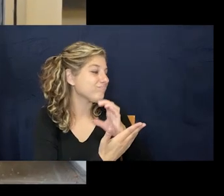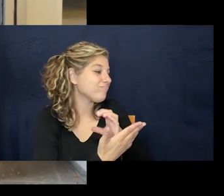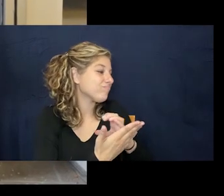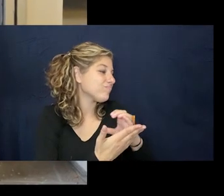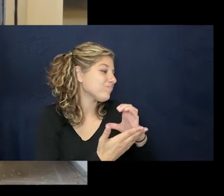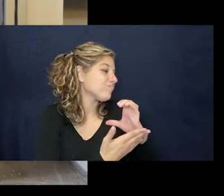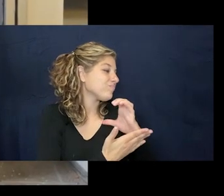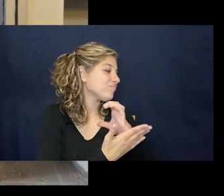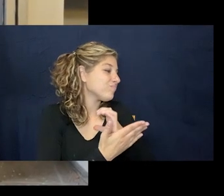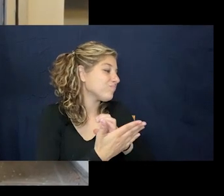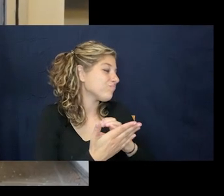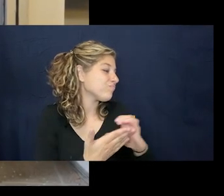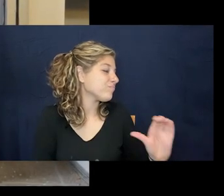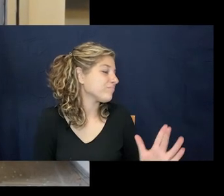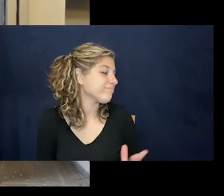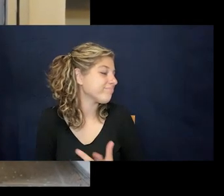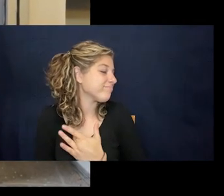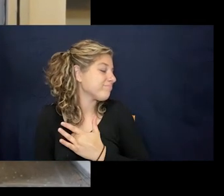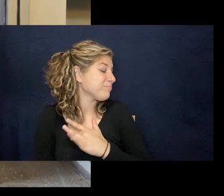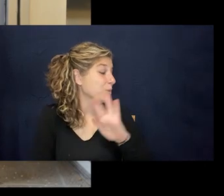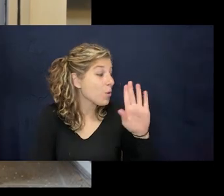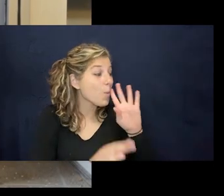you speak.